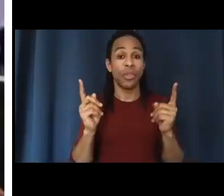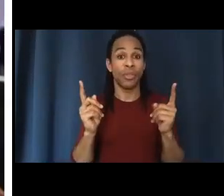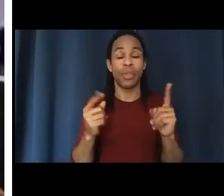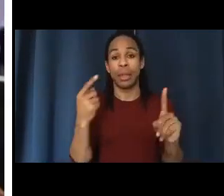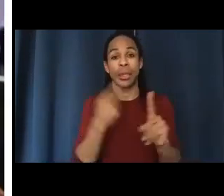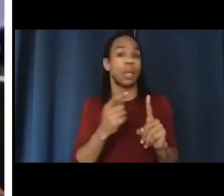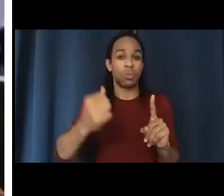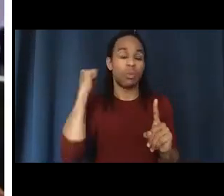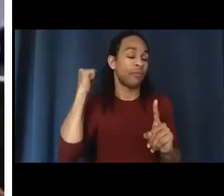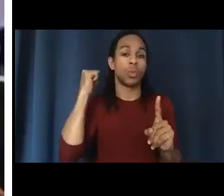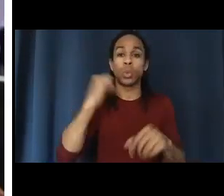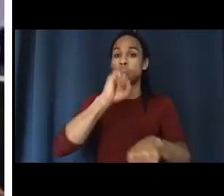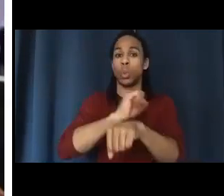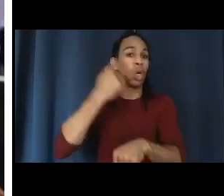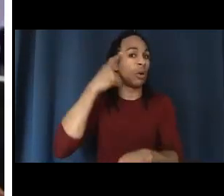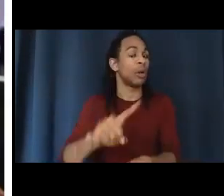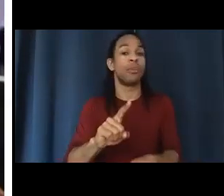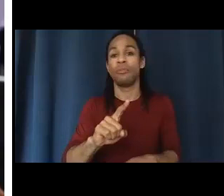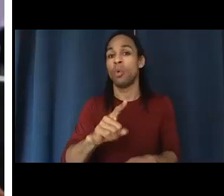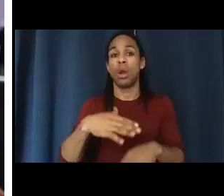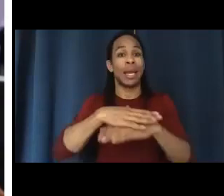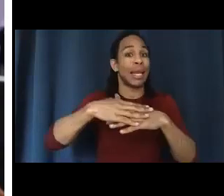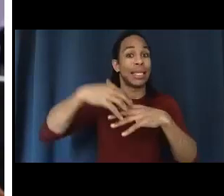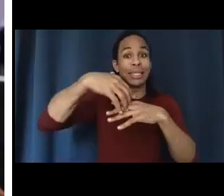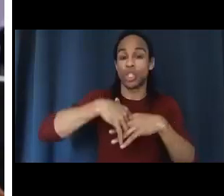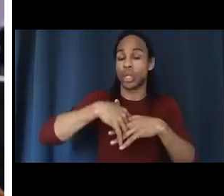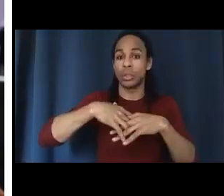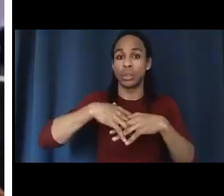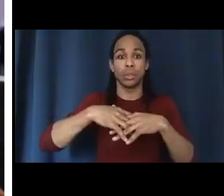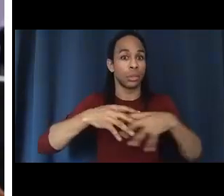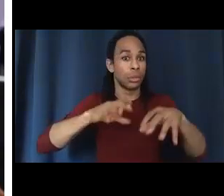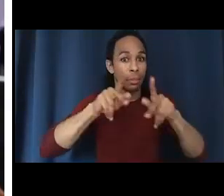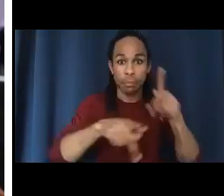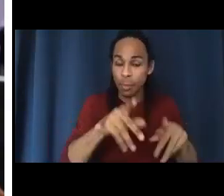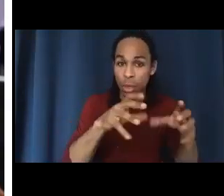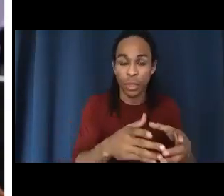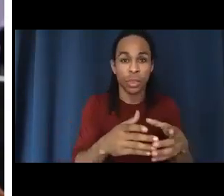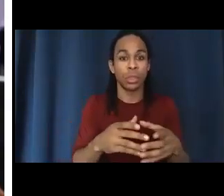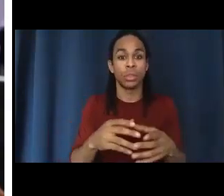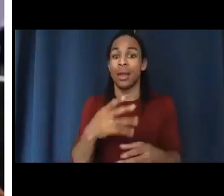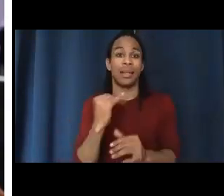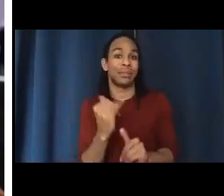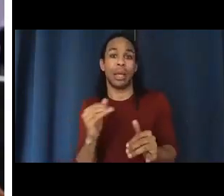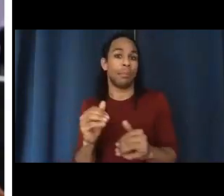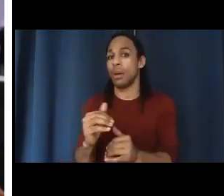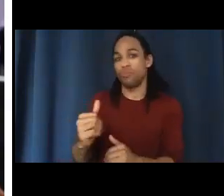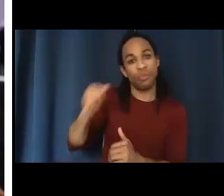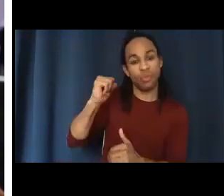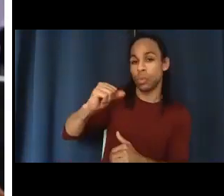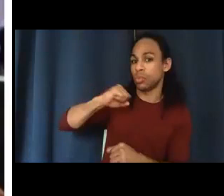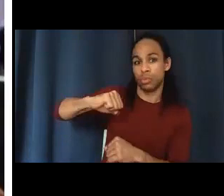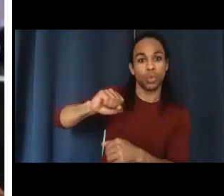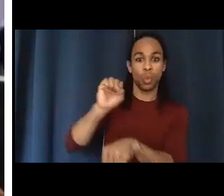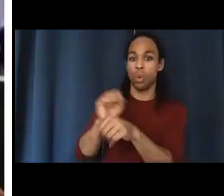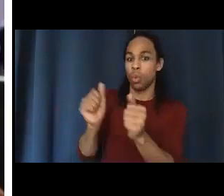indigenous populations, neither for Quilombo communities. And even though he was elected, he has been working